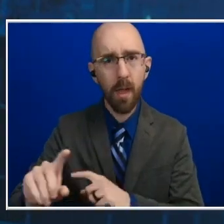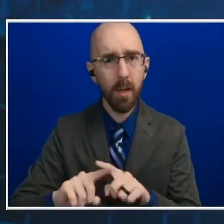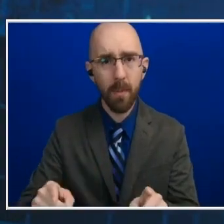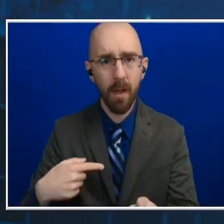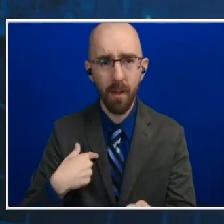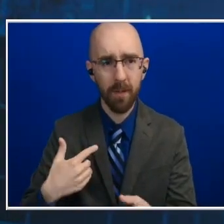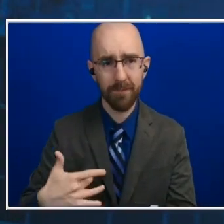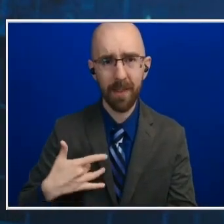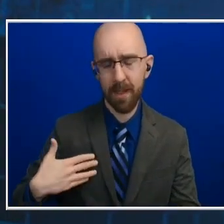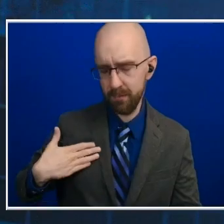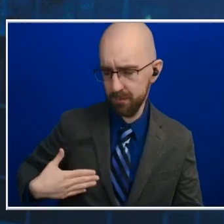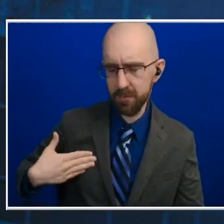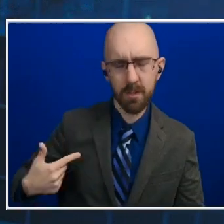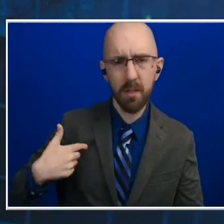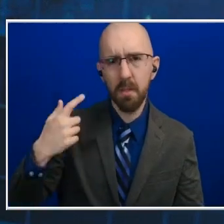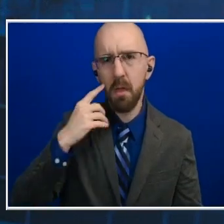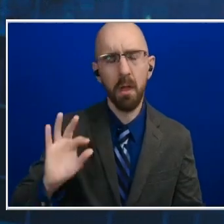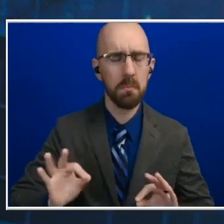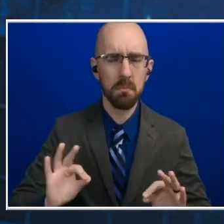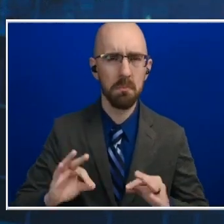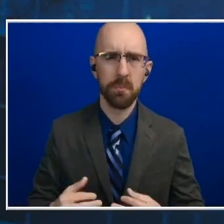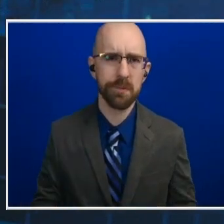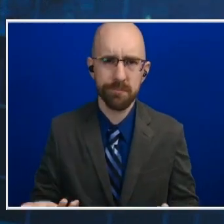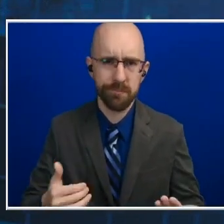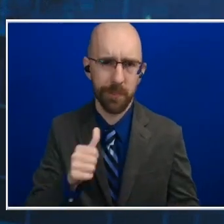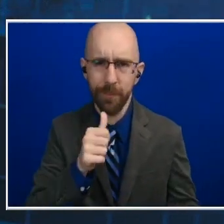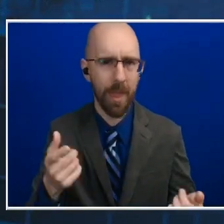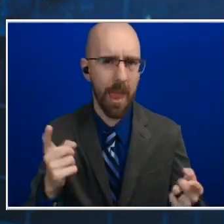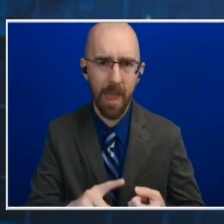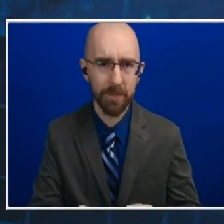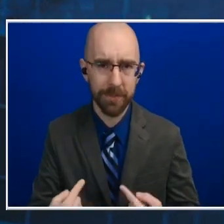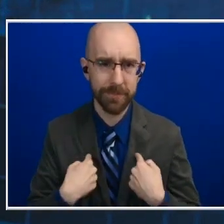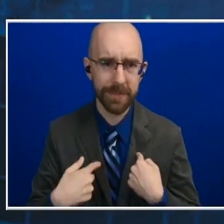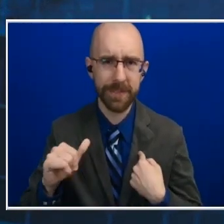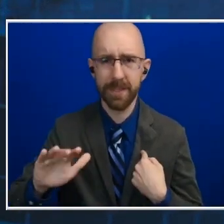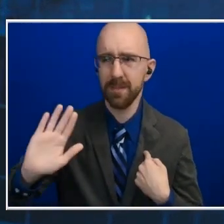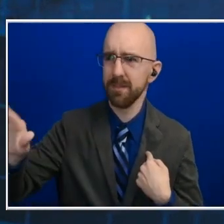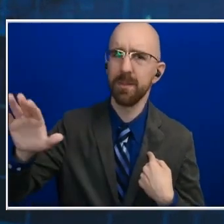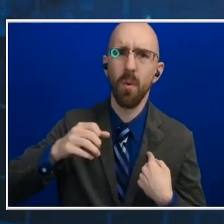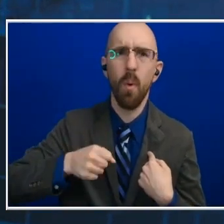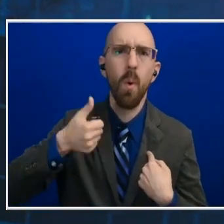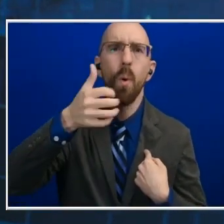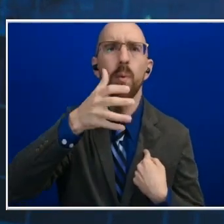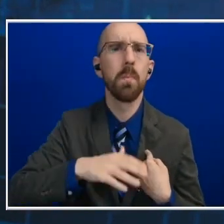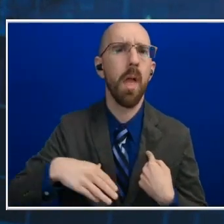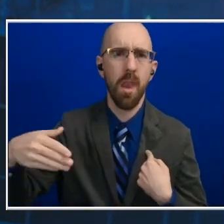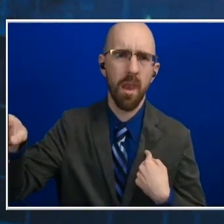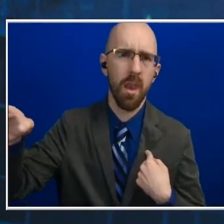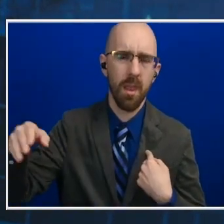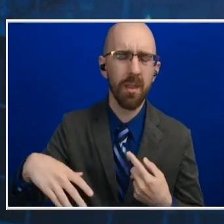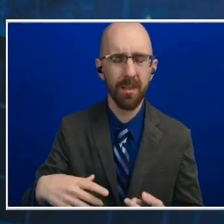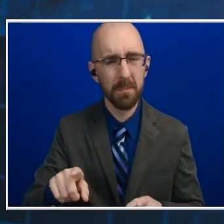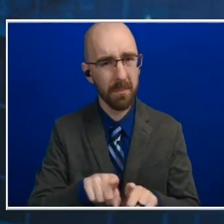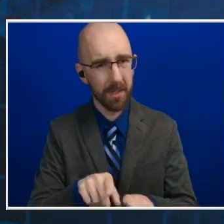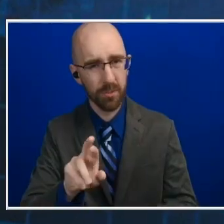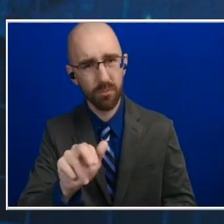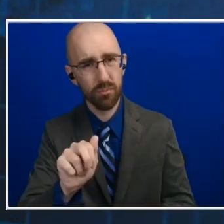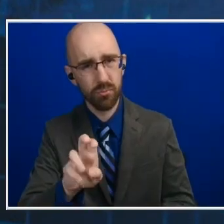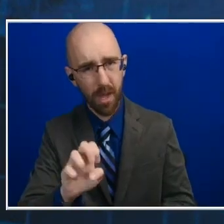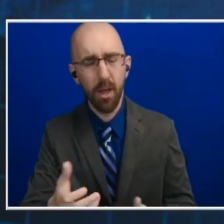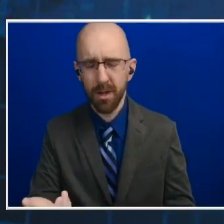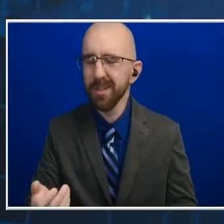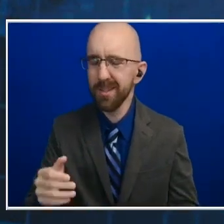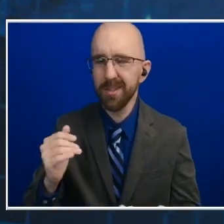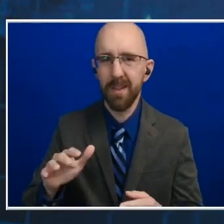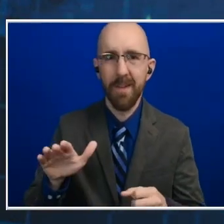thought anything. I was like, it's not going to happen to me. It's older men and everything. It sounded so rare. And then, kind of came full circle in